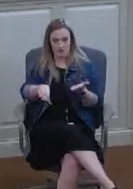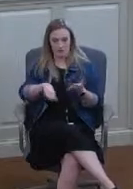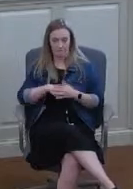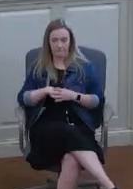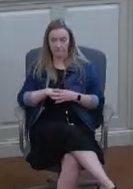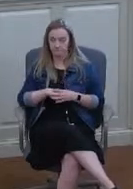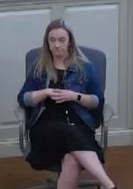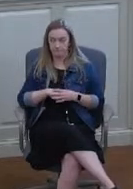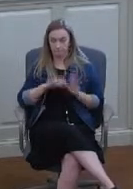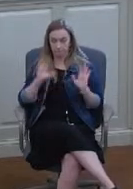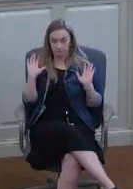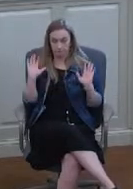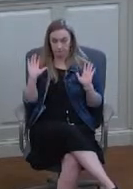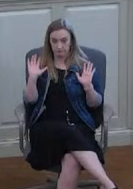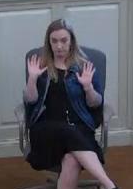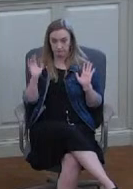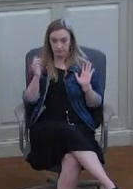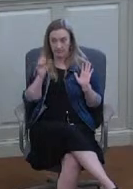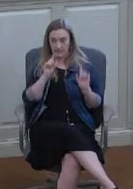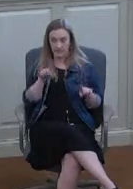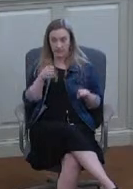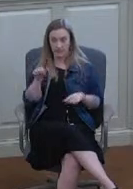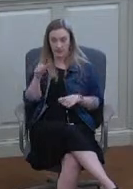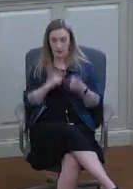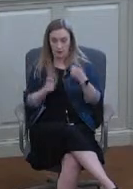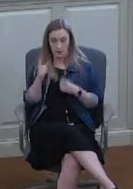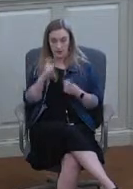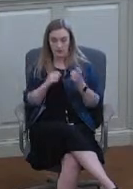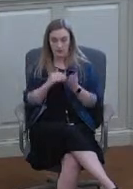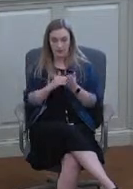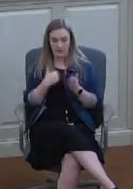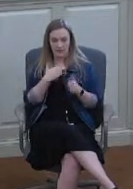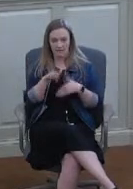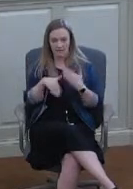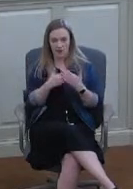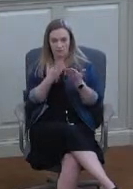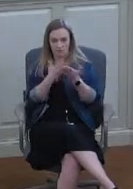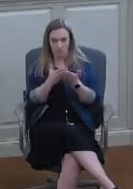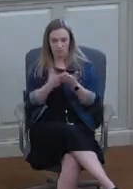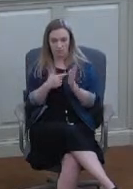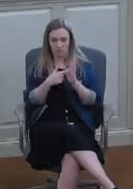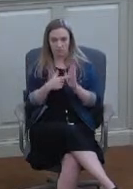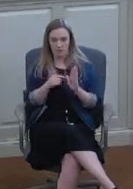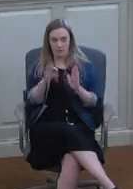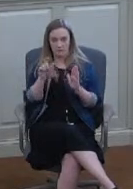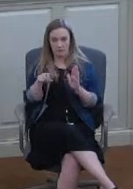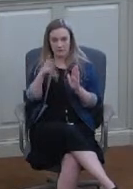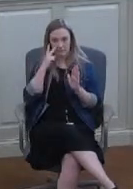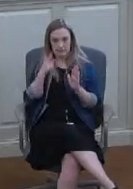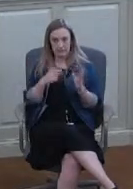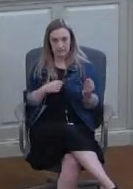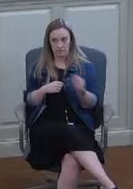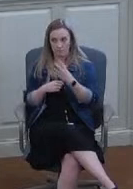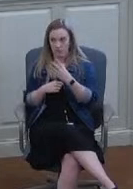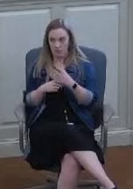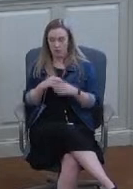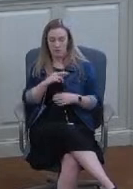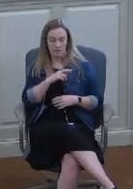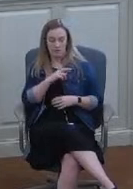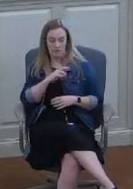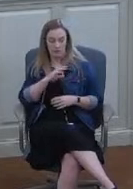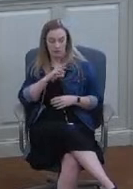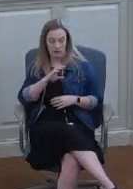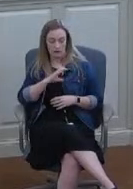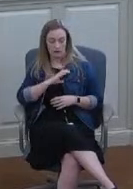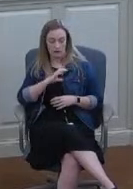it with that and be glad to answer any questions you might have. And again, we've got all the exhibits if you need any technical exhibits put up there. I'm going to make a motion